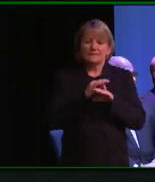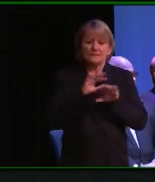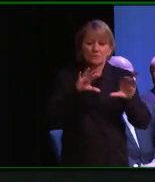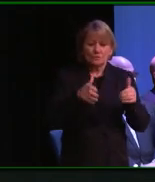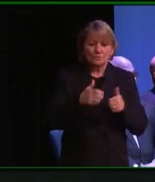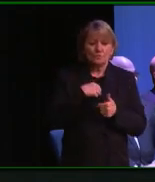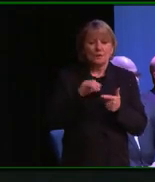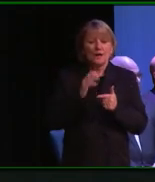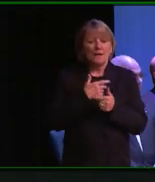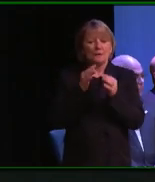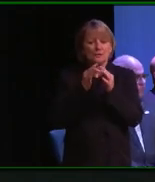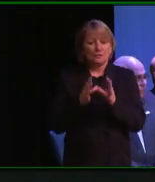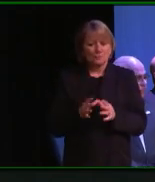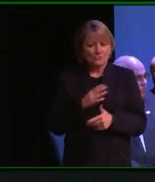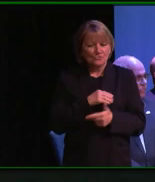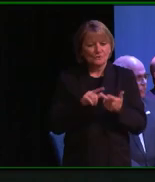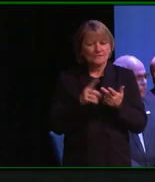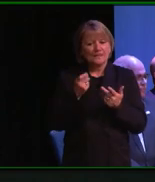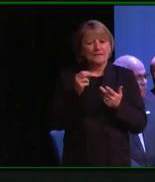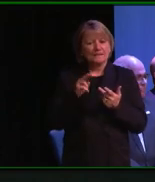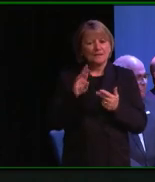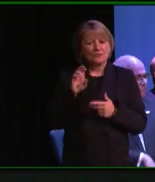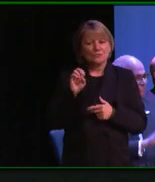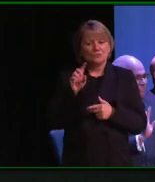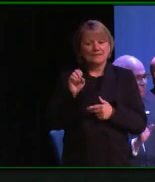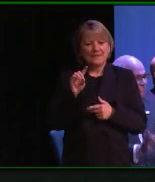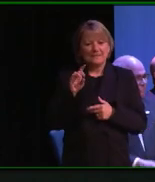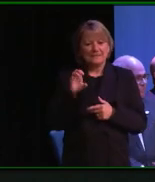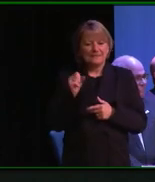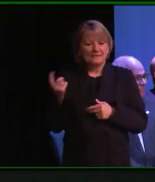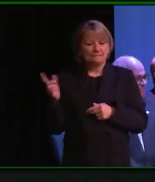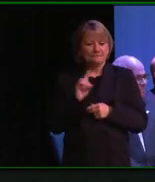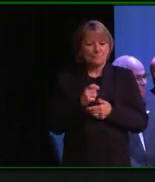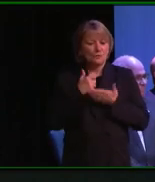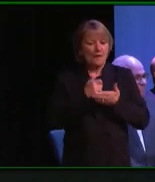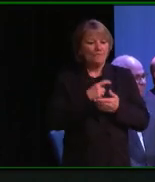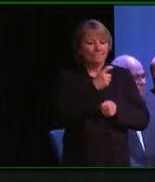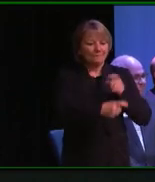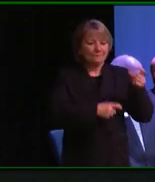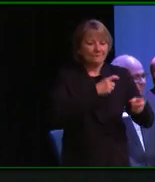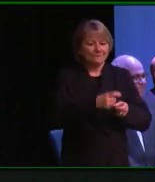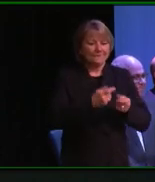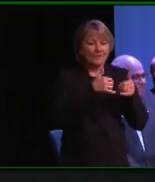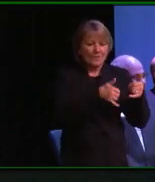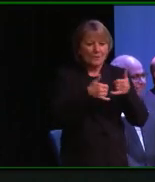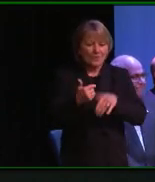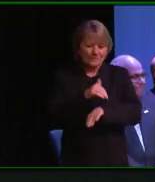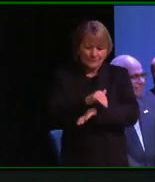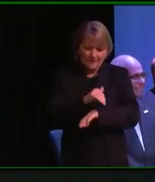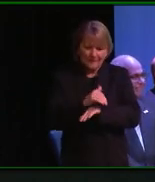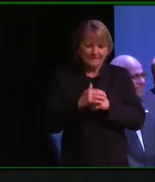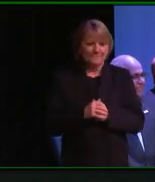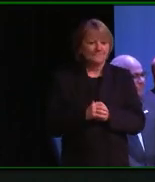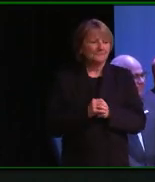to our interpreters, to Dr. Bob Resendiz for being here on stage to help present the awards tonight.